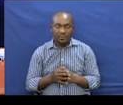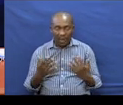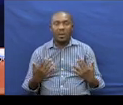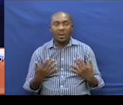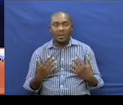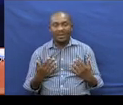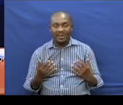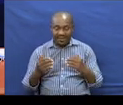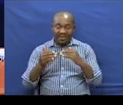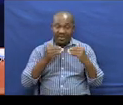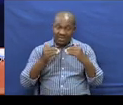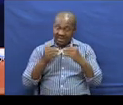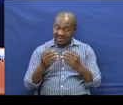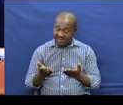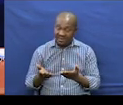Democracy,